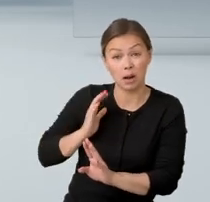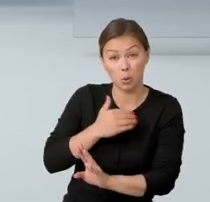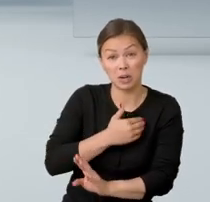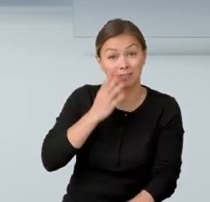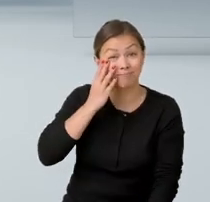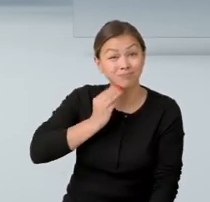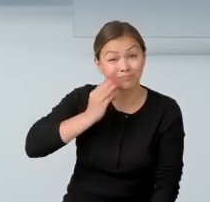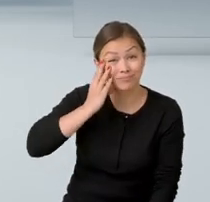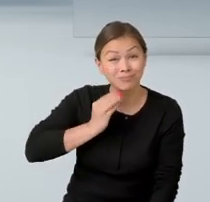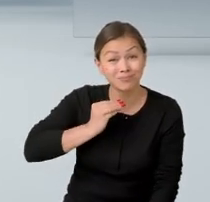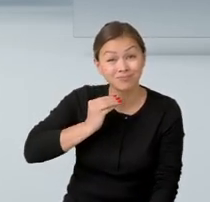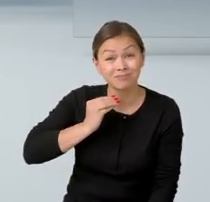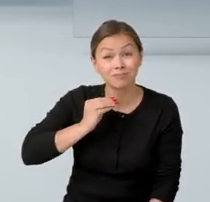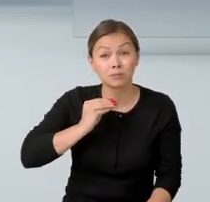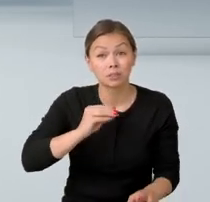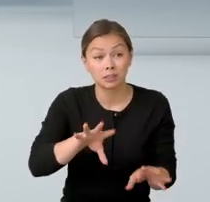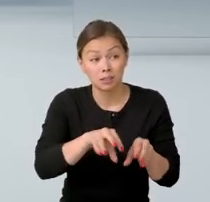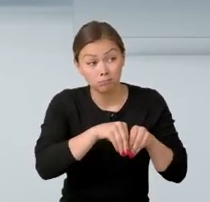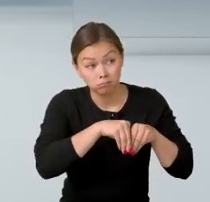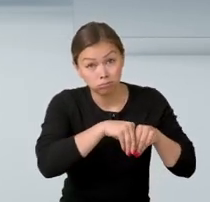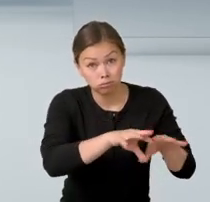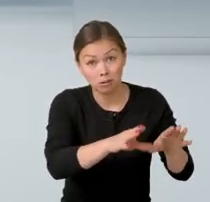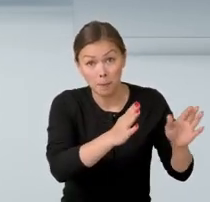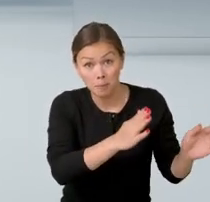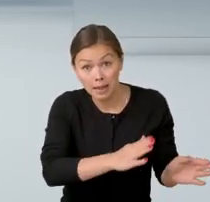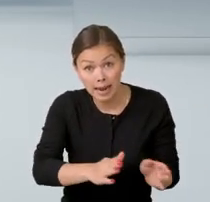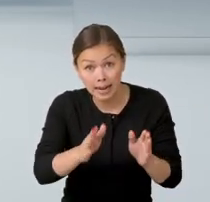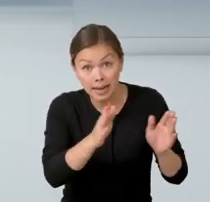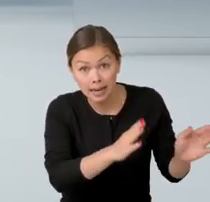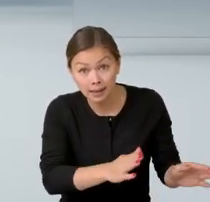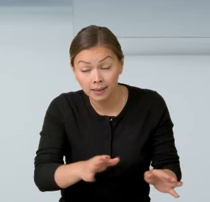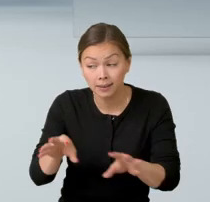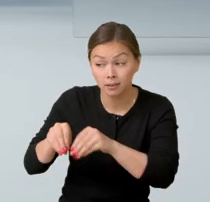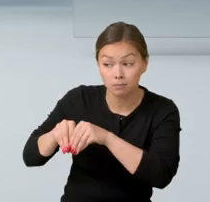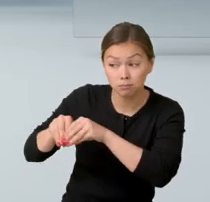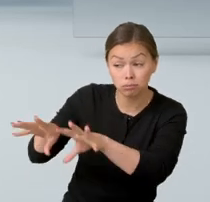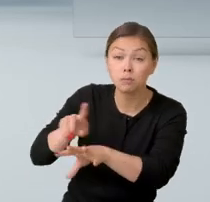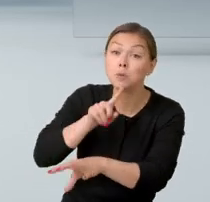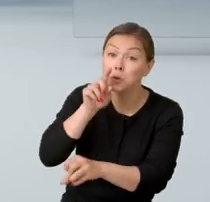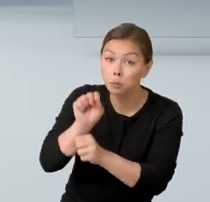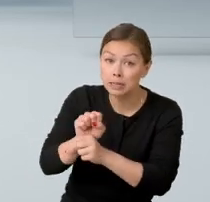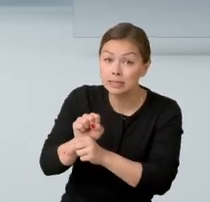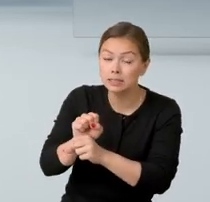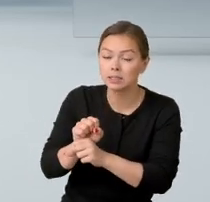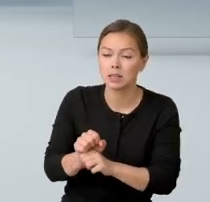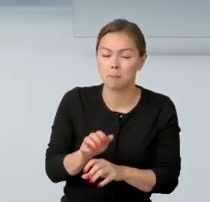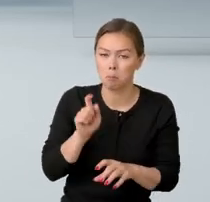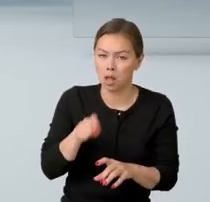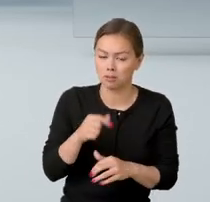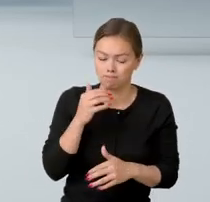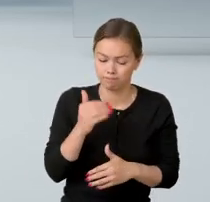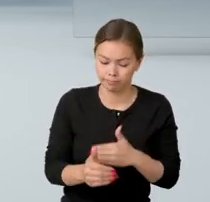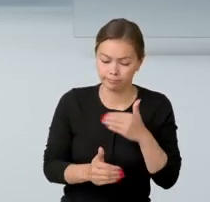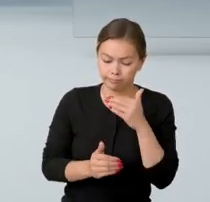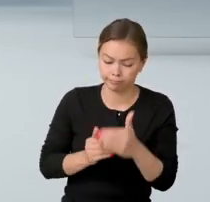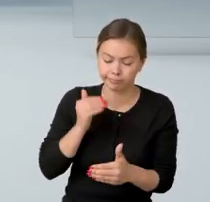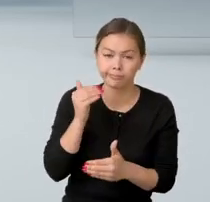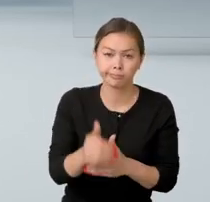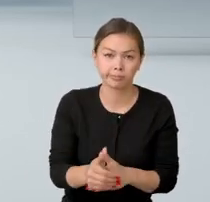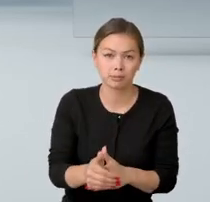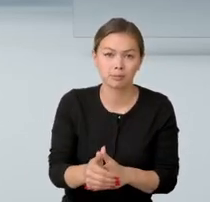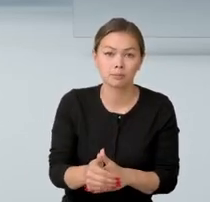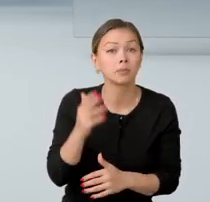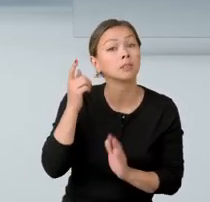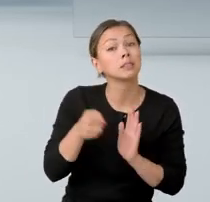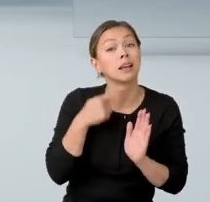live planning and the go live elements are key for the success of the engagement too because sometimes you create